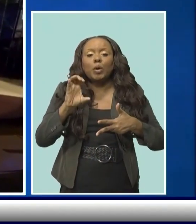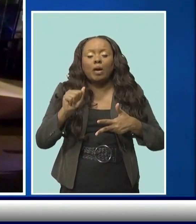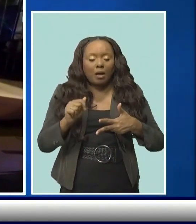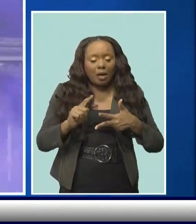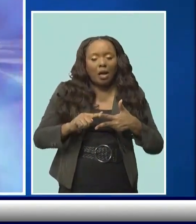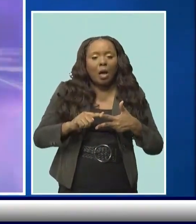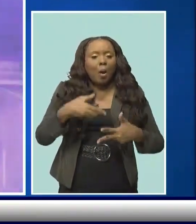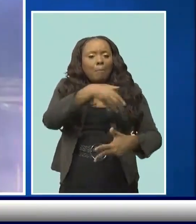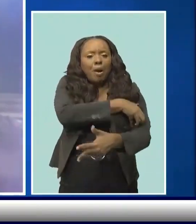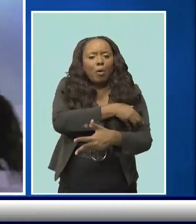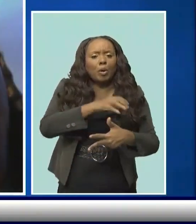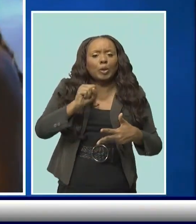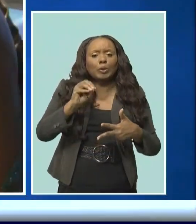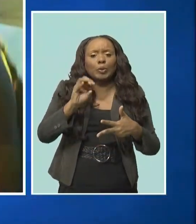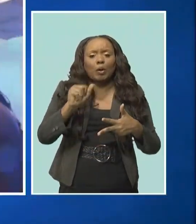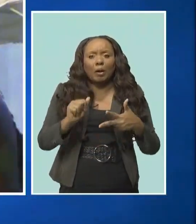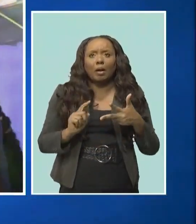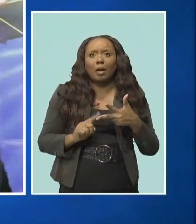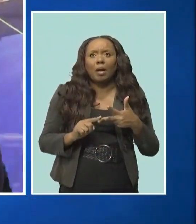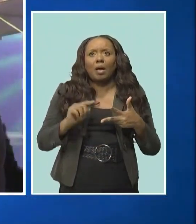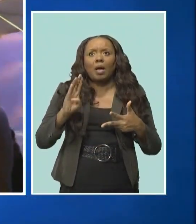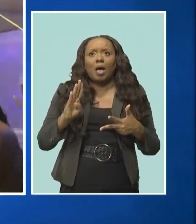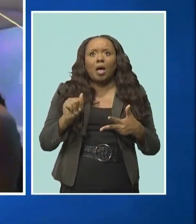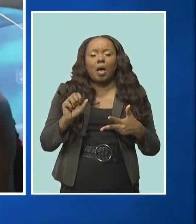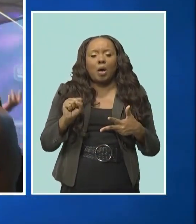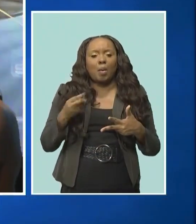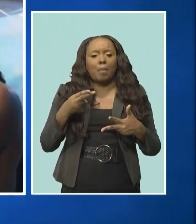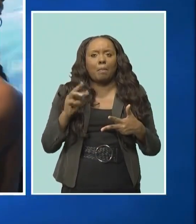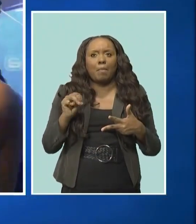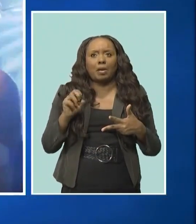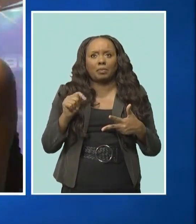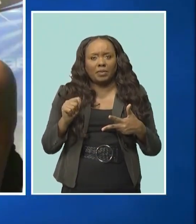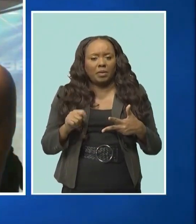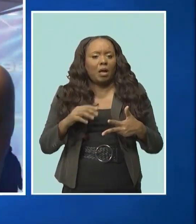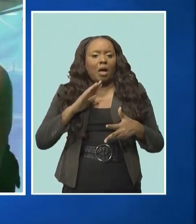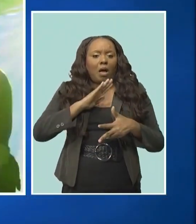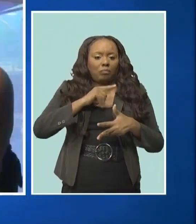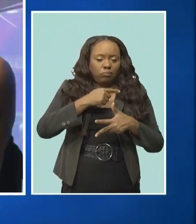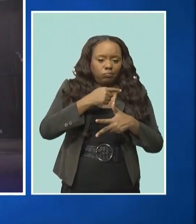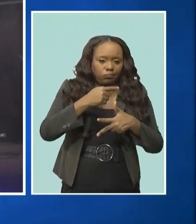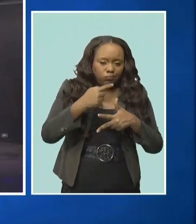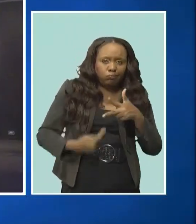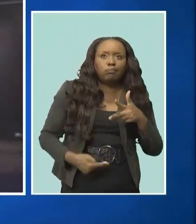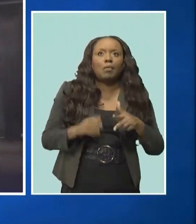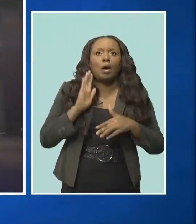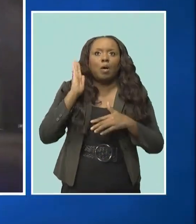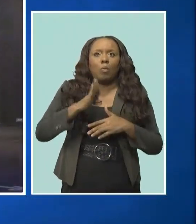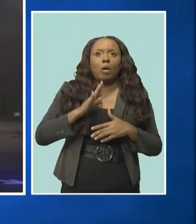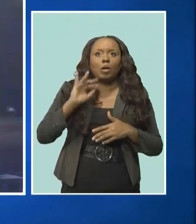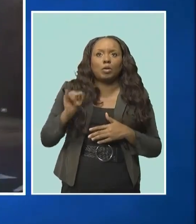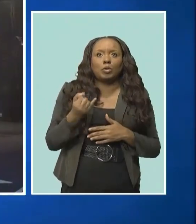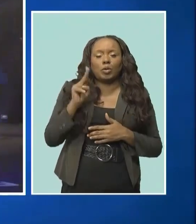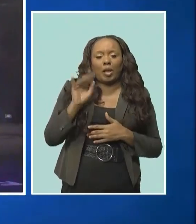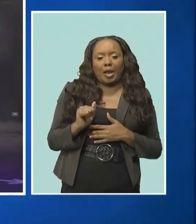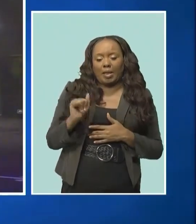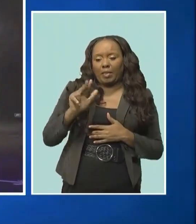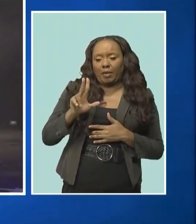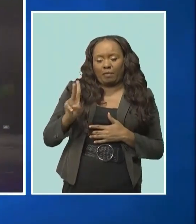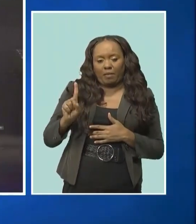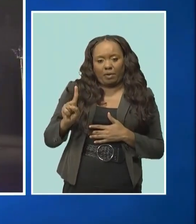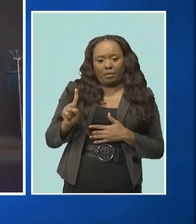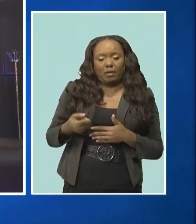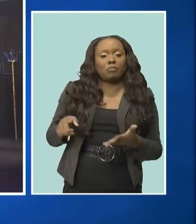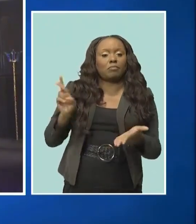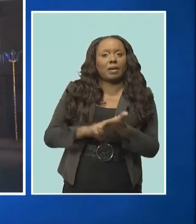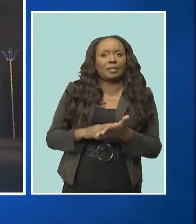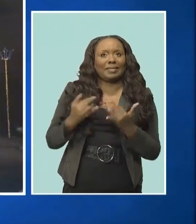are getting the opportunity to compete in the Hot 95.3 Soca Rumble on July 31st. The registration process opened from